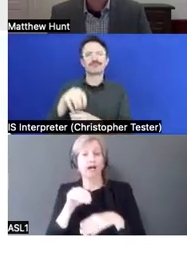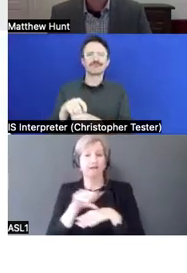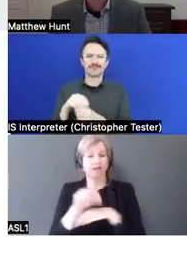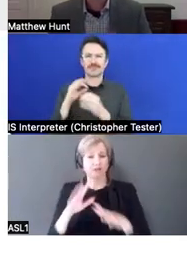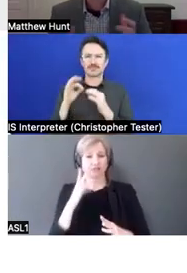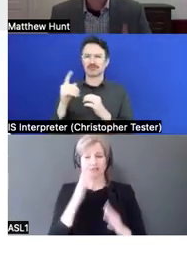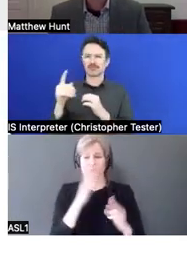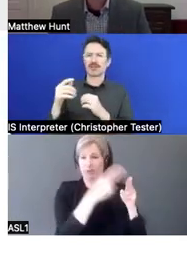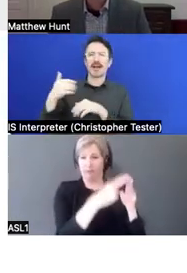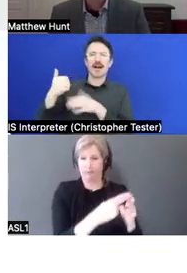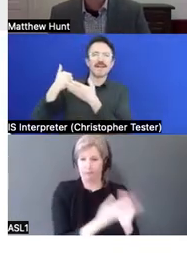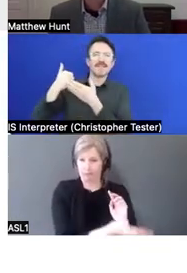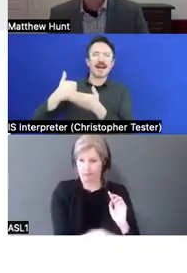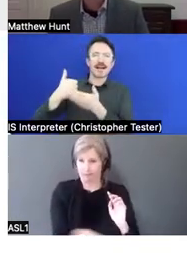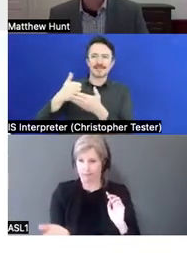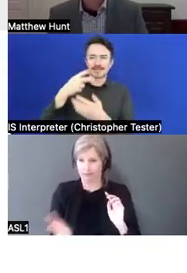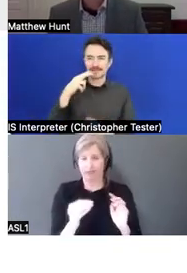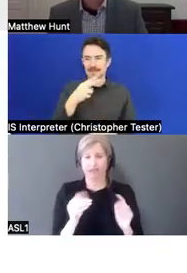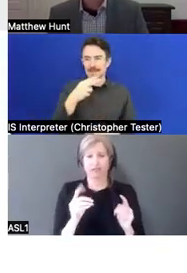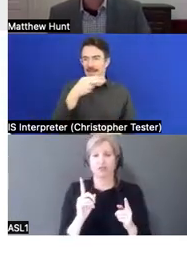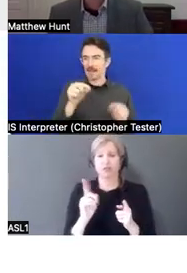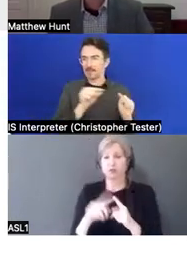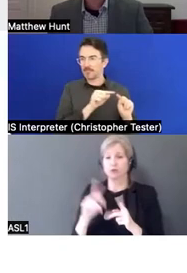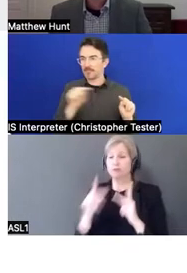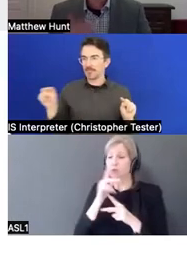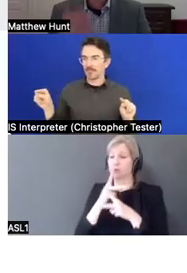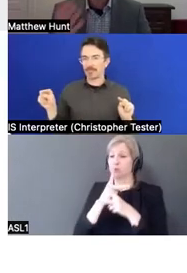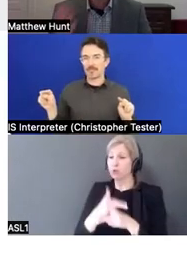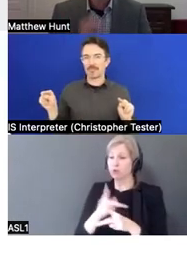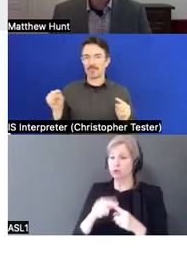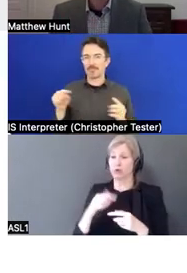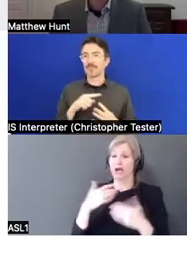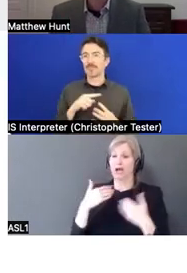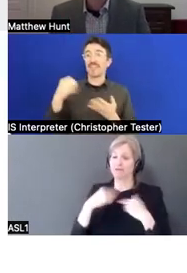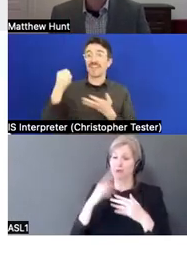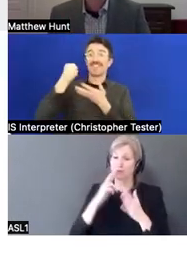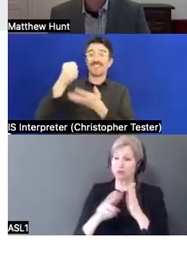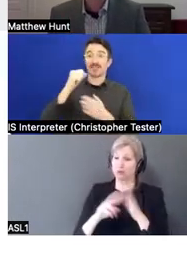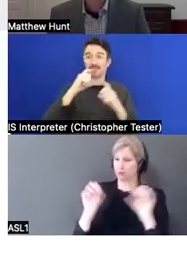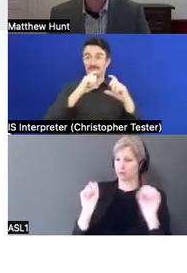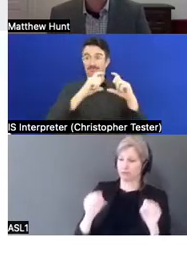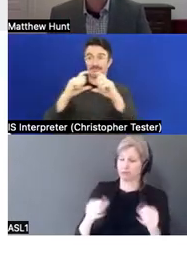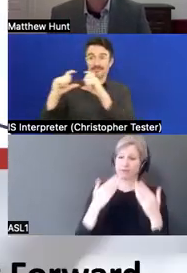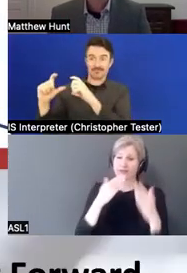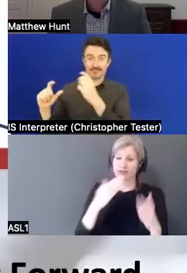the screen, but also to the funders who made the research possible. And thank you all for your attention.